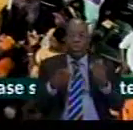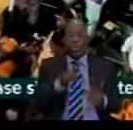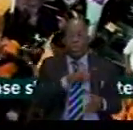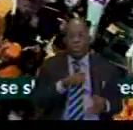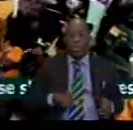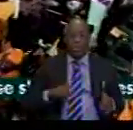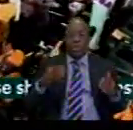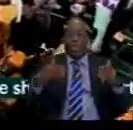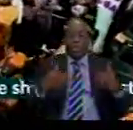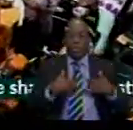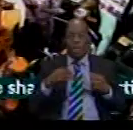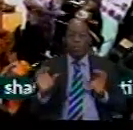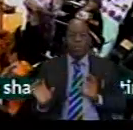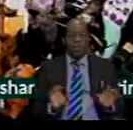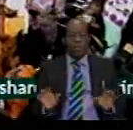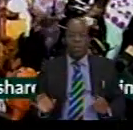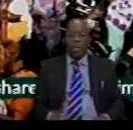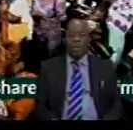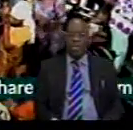Here in the Alpha location,